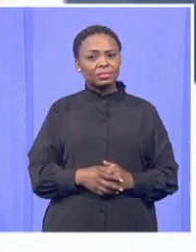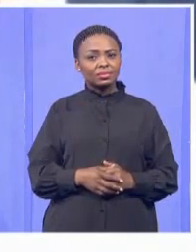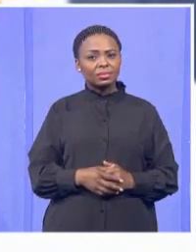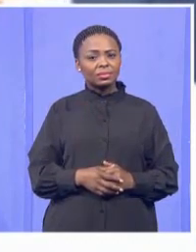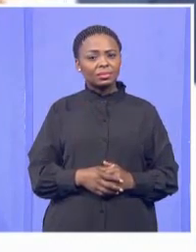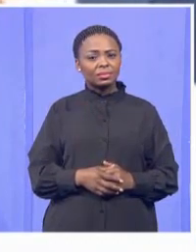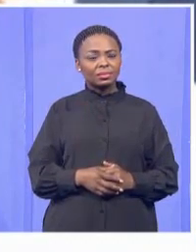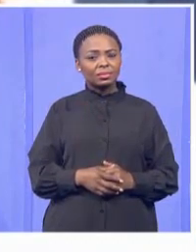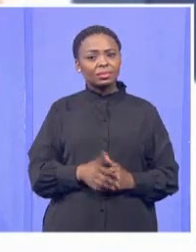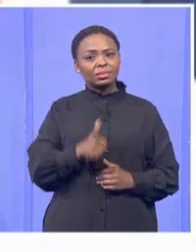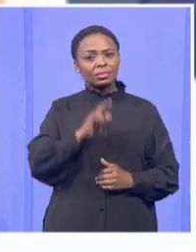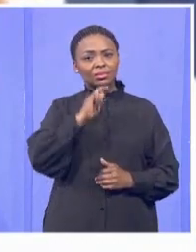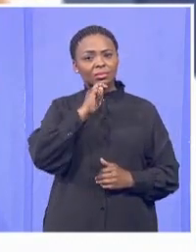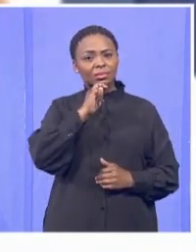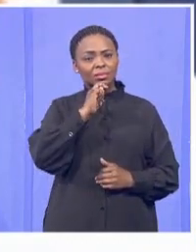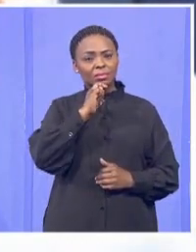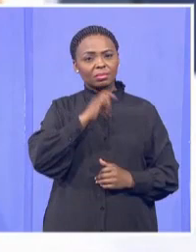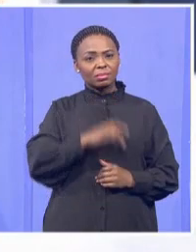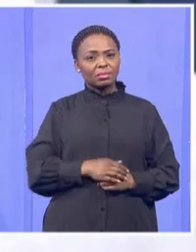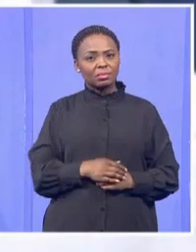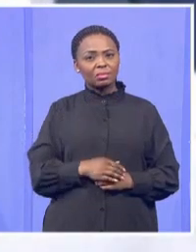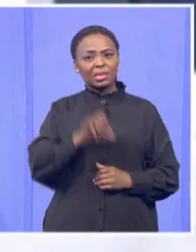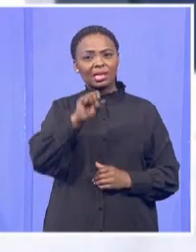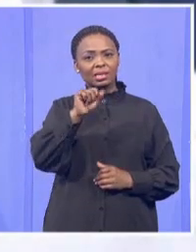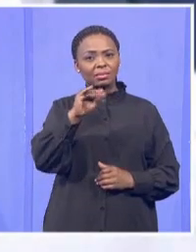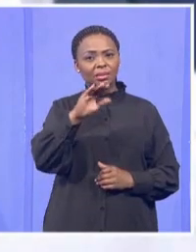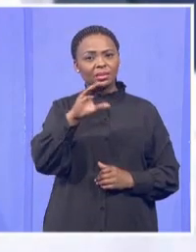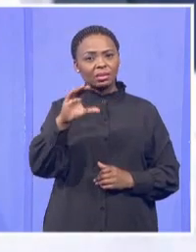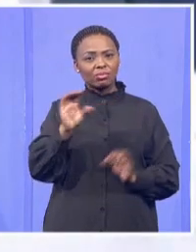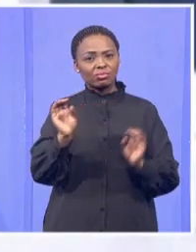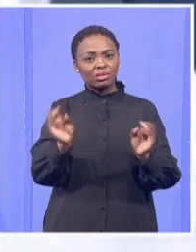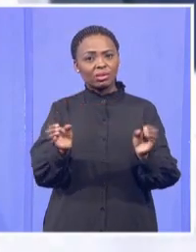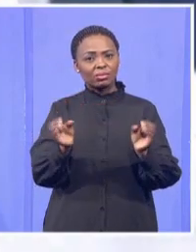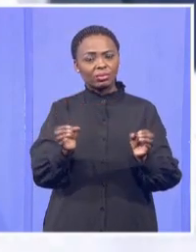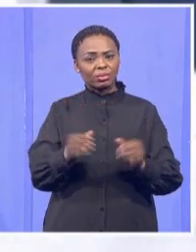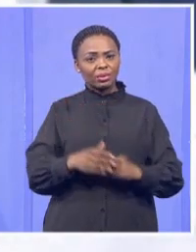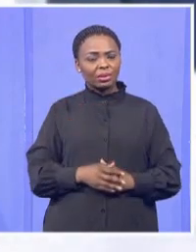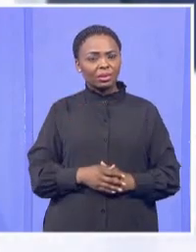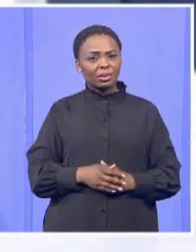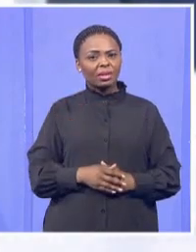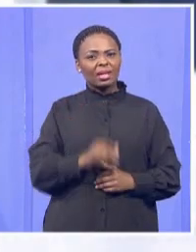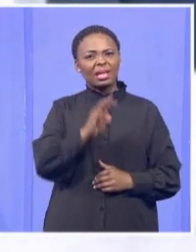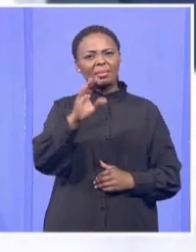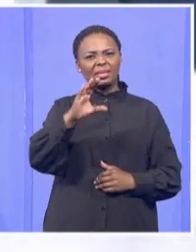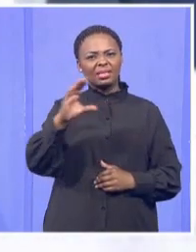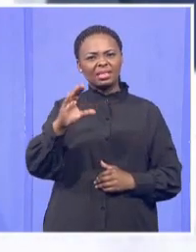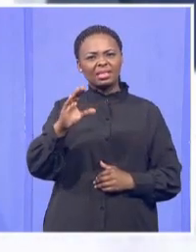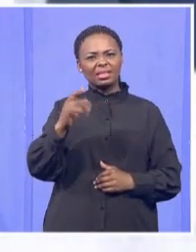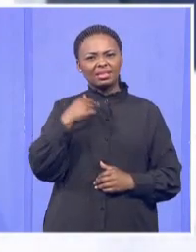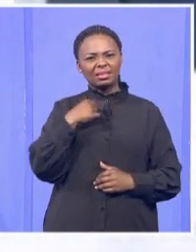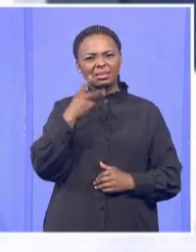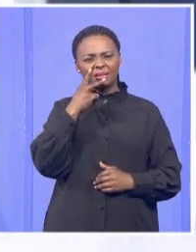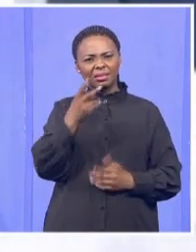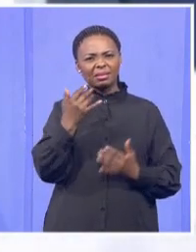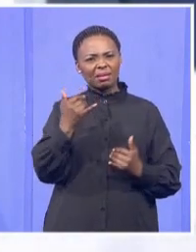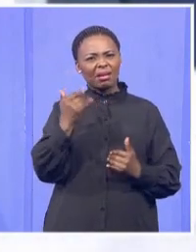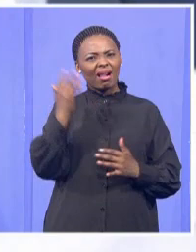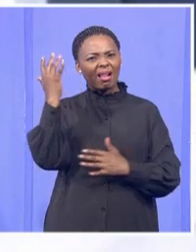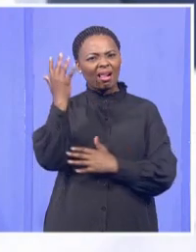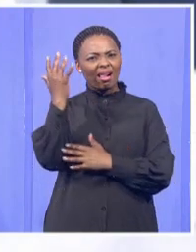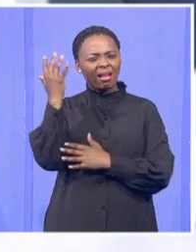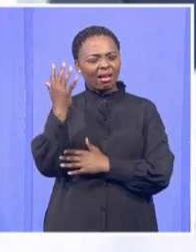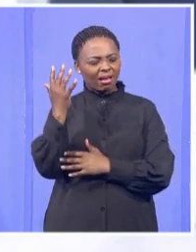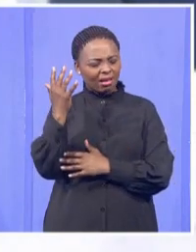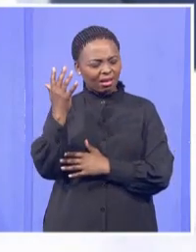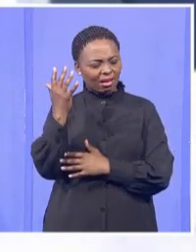Good morning, Kunzile from SABC Radio. MEC, I see we haven't touched on the issue of grade R's. I mean, most of